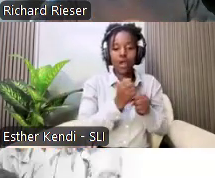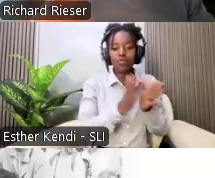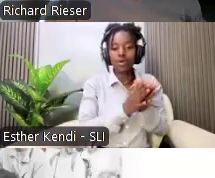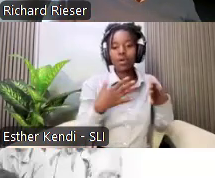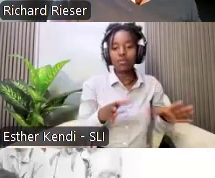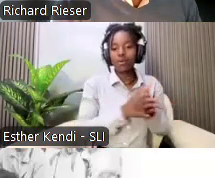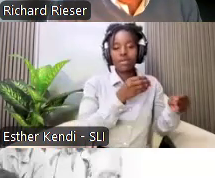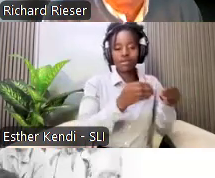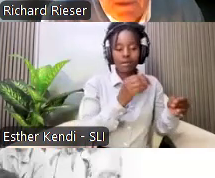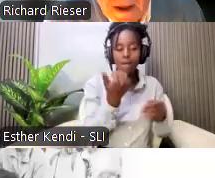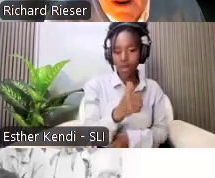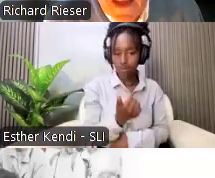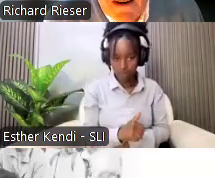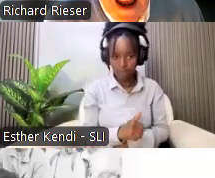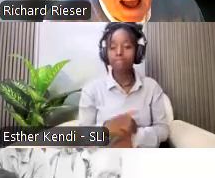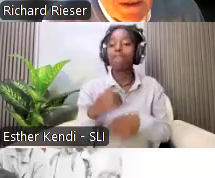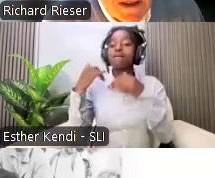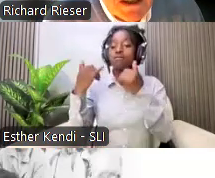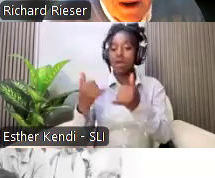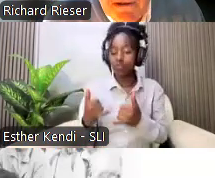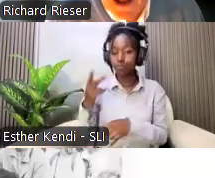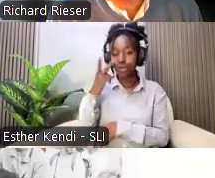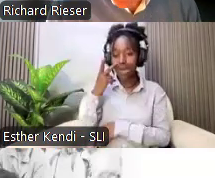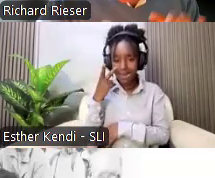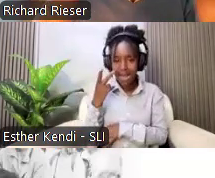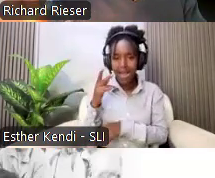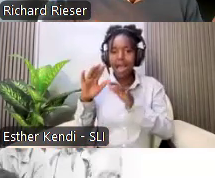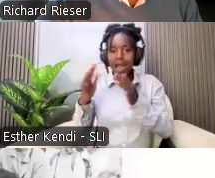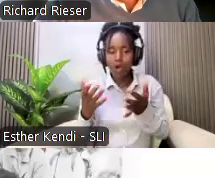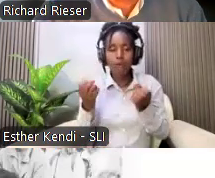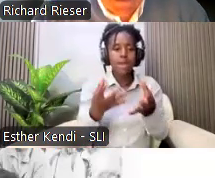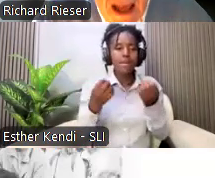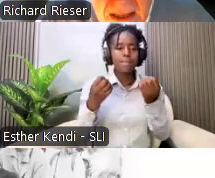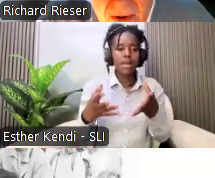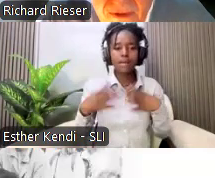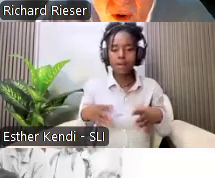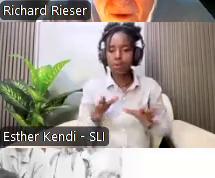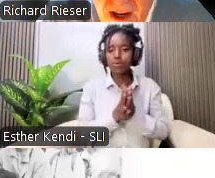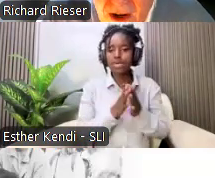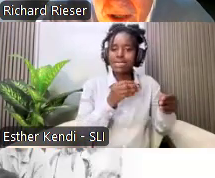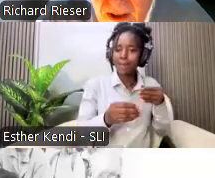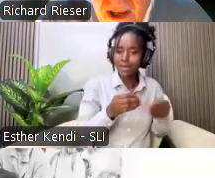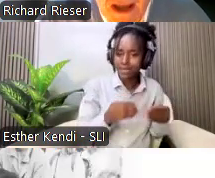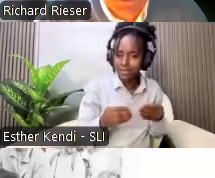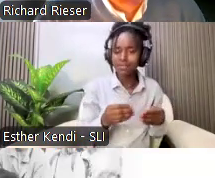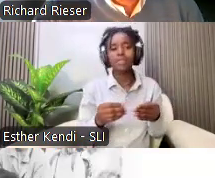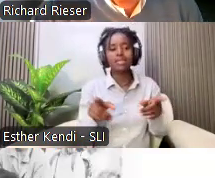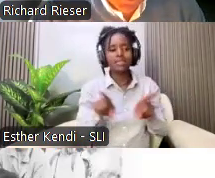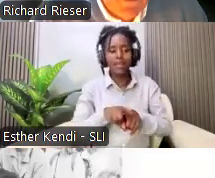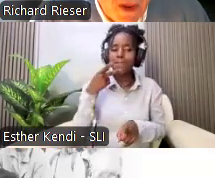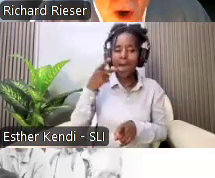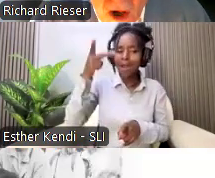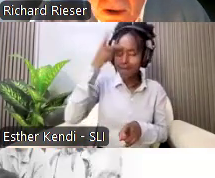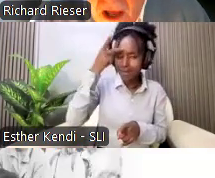So, struggles by disabled people and their allies for disability rights, particularly parents as allies who fought for inclusive education